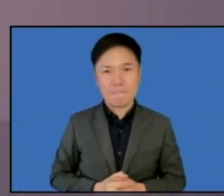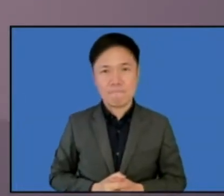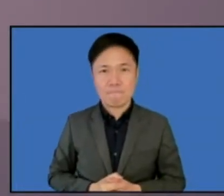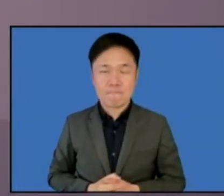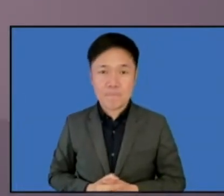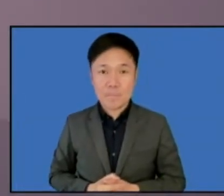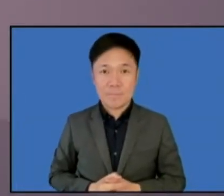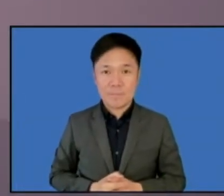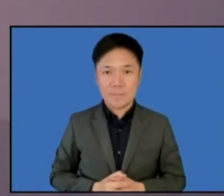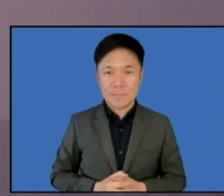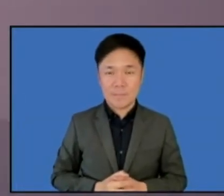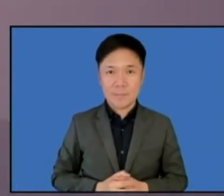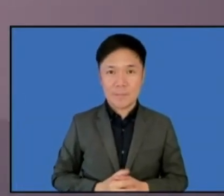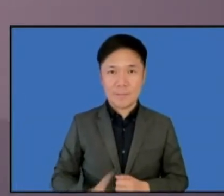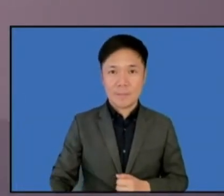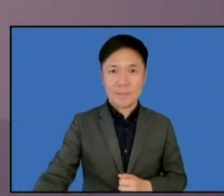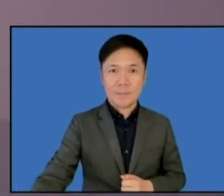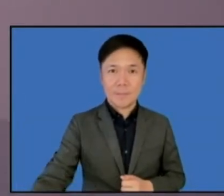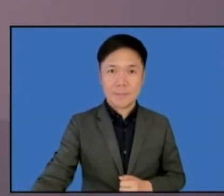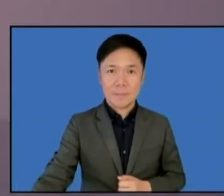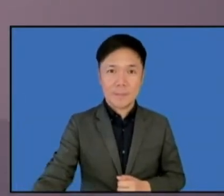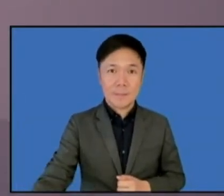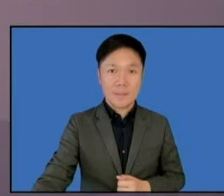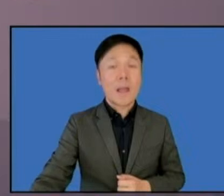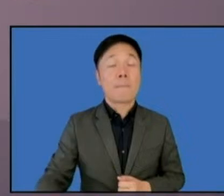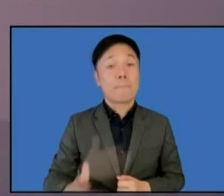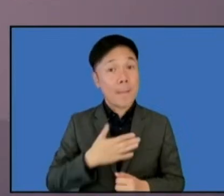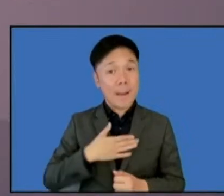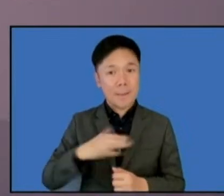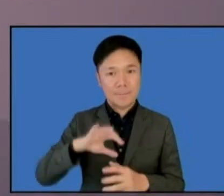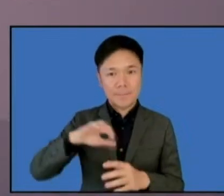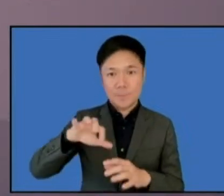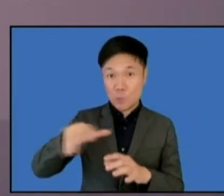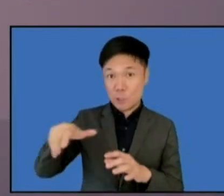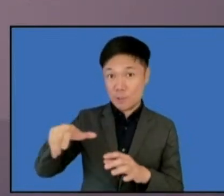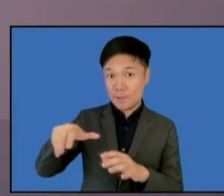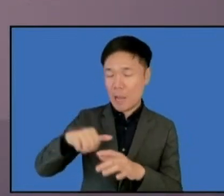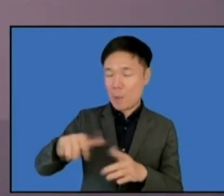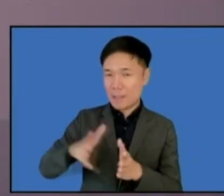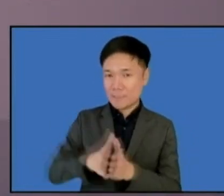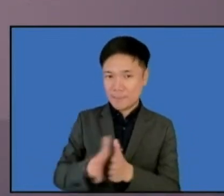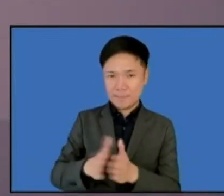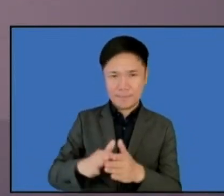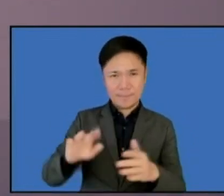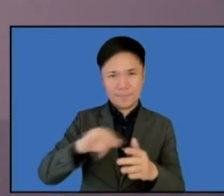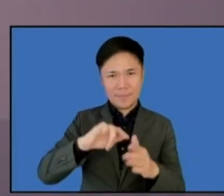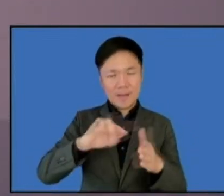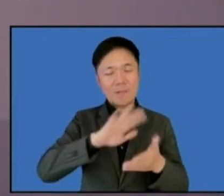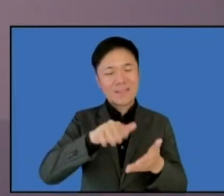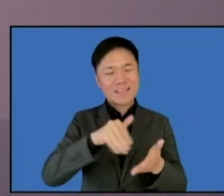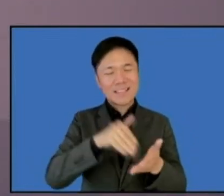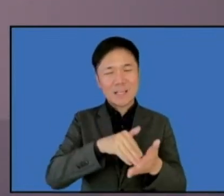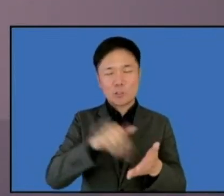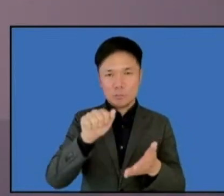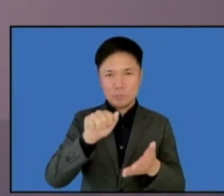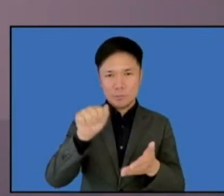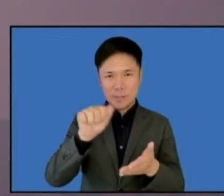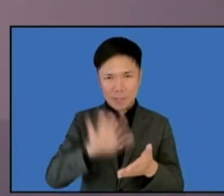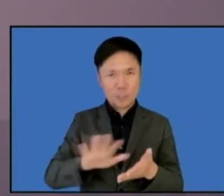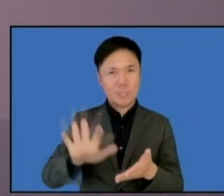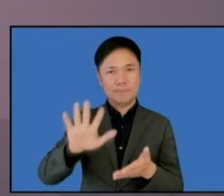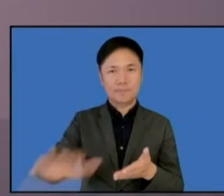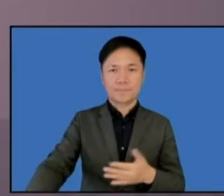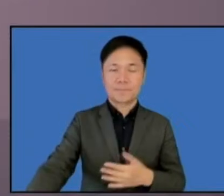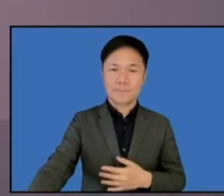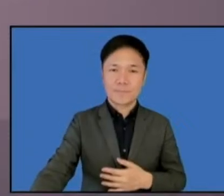speak using examples from my sub-region. I am from Central Asia, from